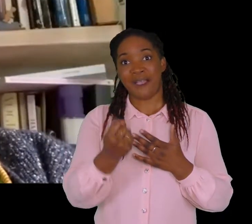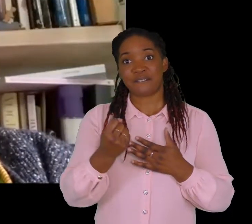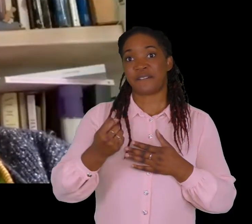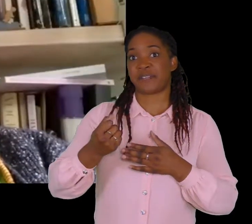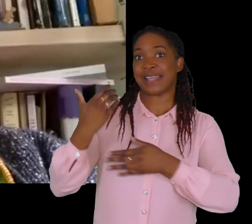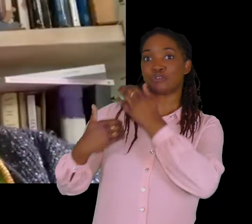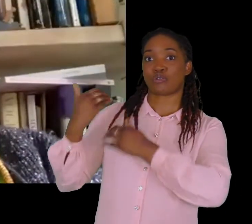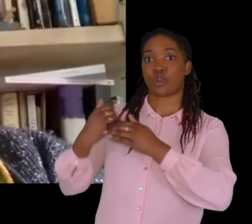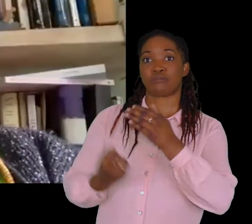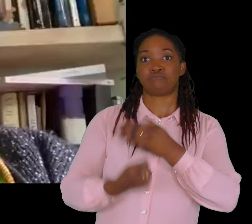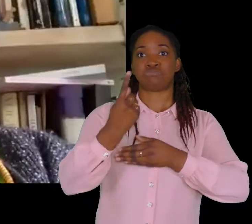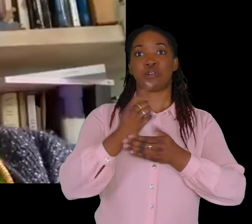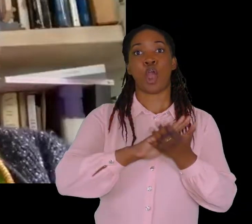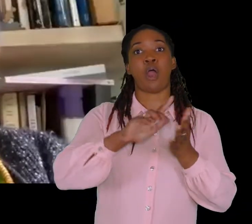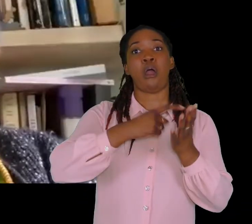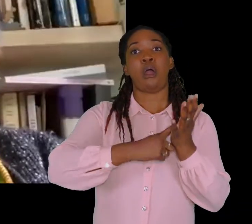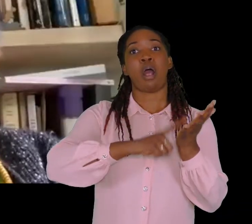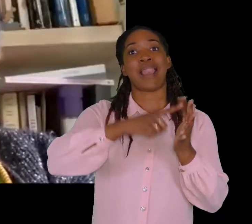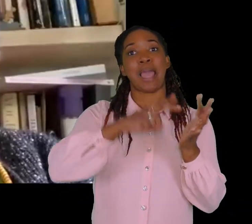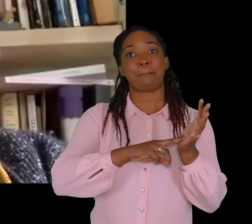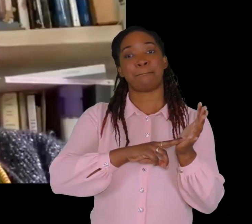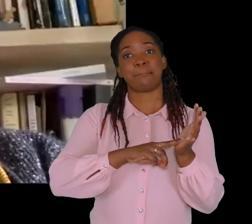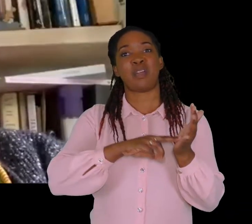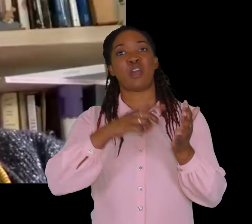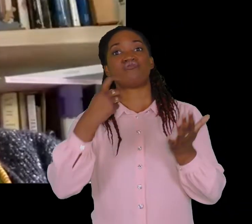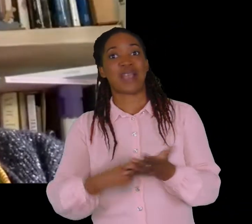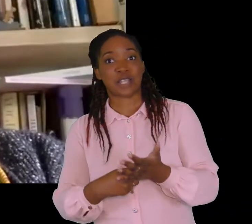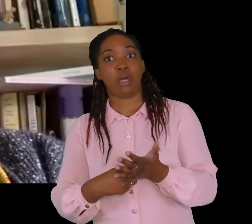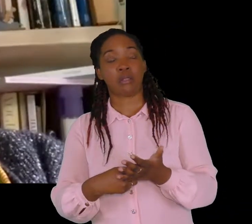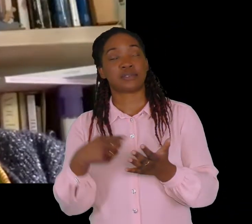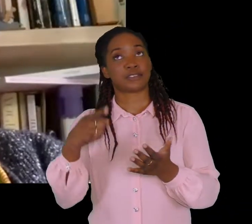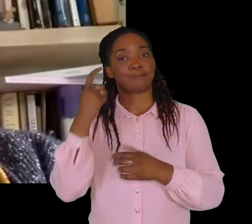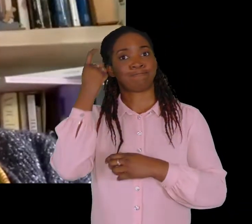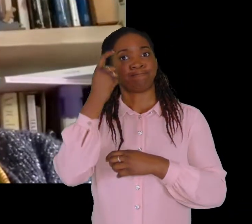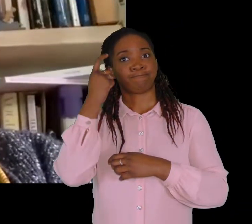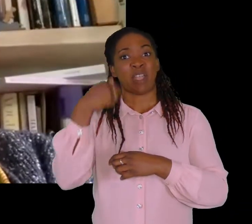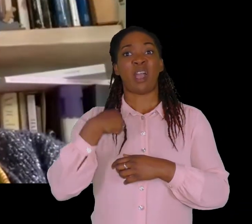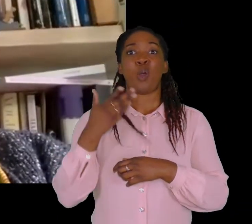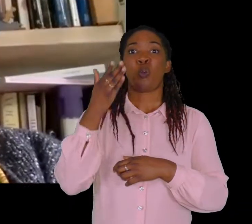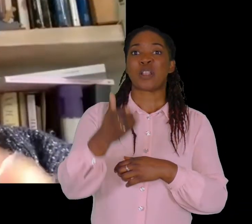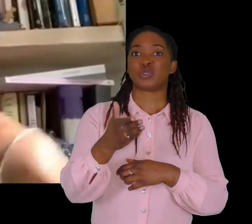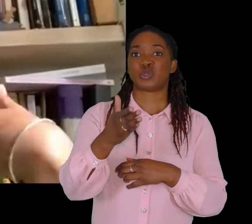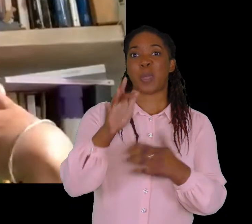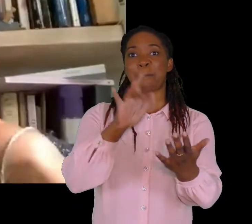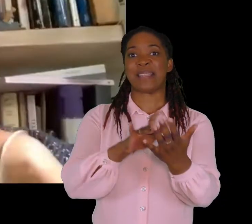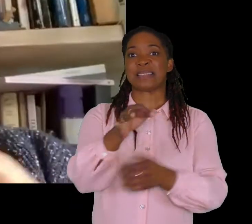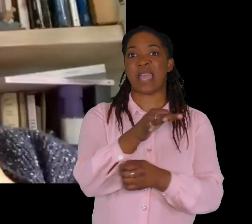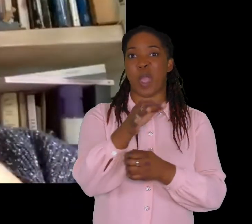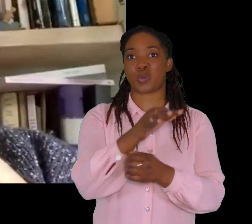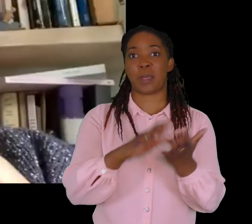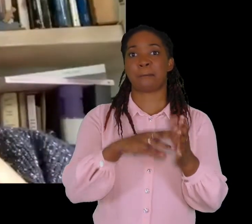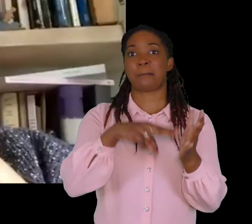Renaissance. But I went to a high school called Art and Design, and it was in Midtown Manhattan.